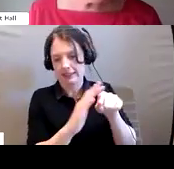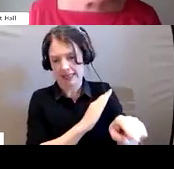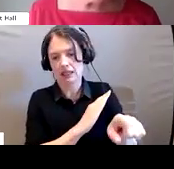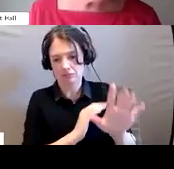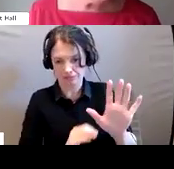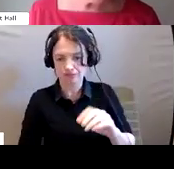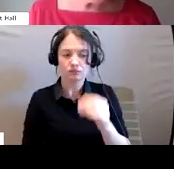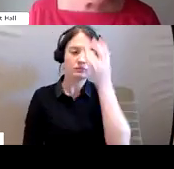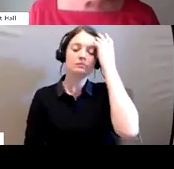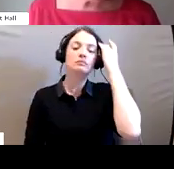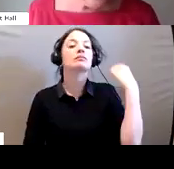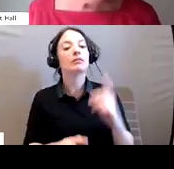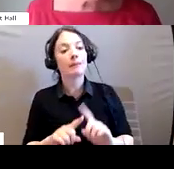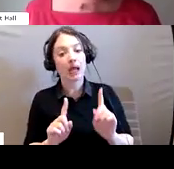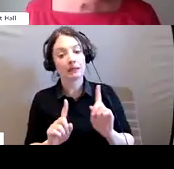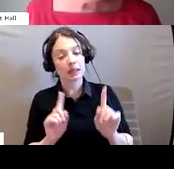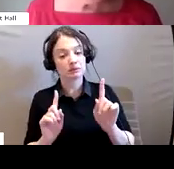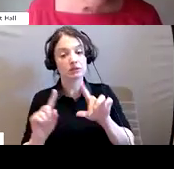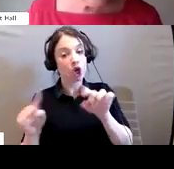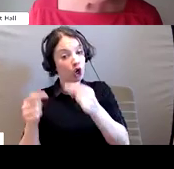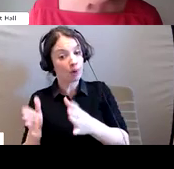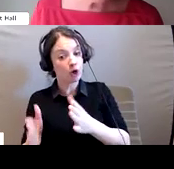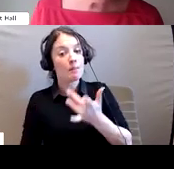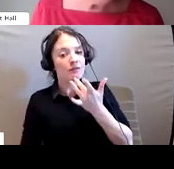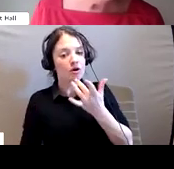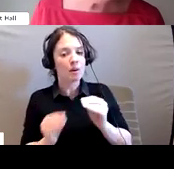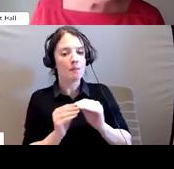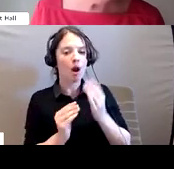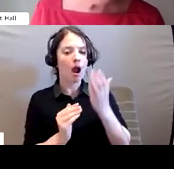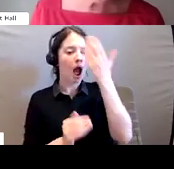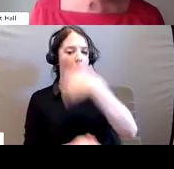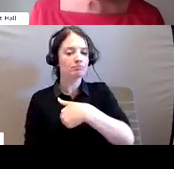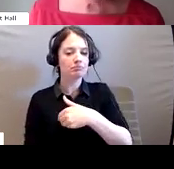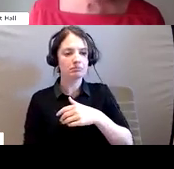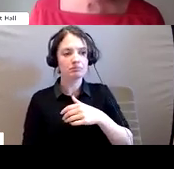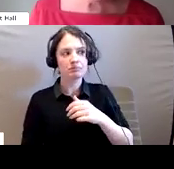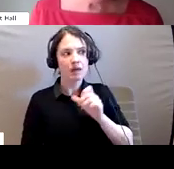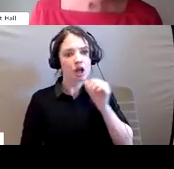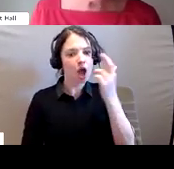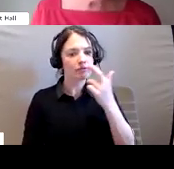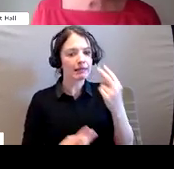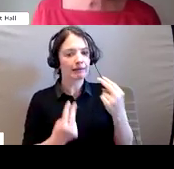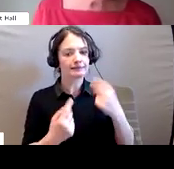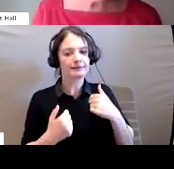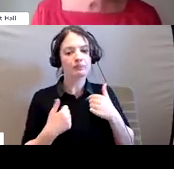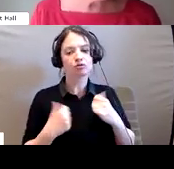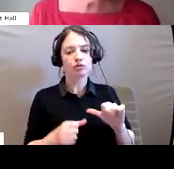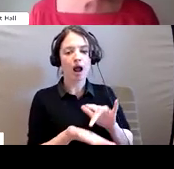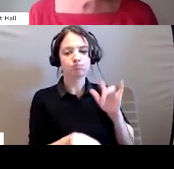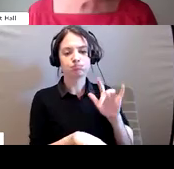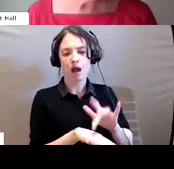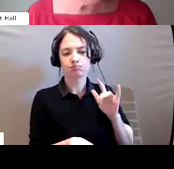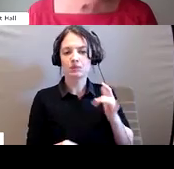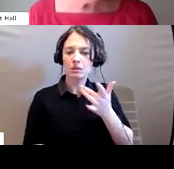Otherwise, the perpetrator prefers more covert means as more desirable. And those covert